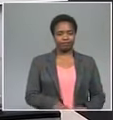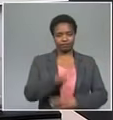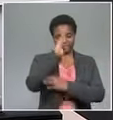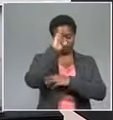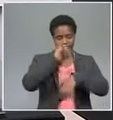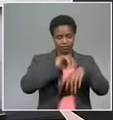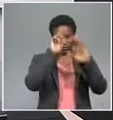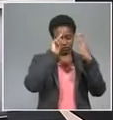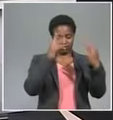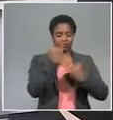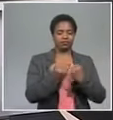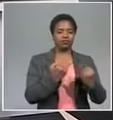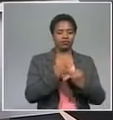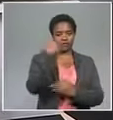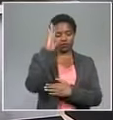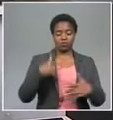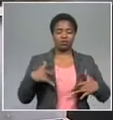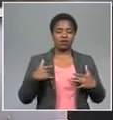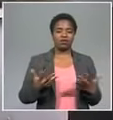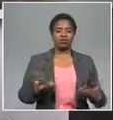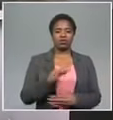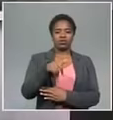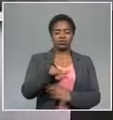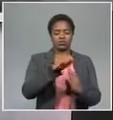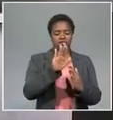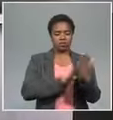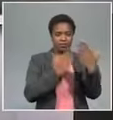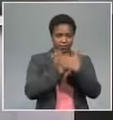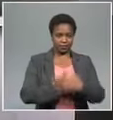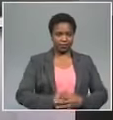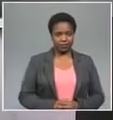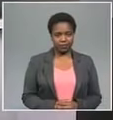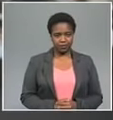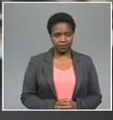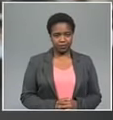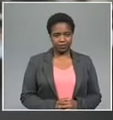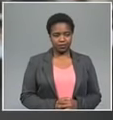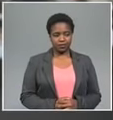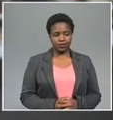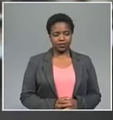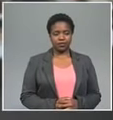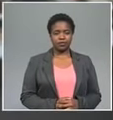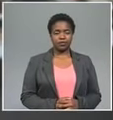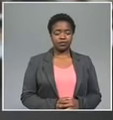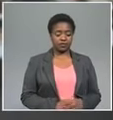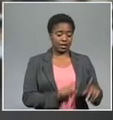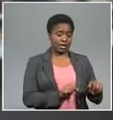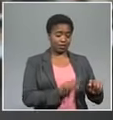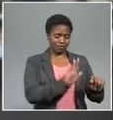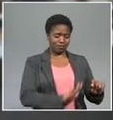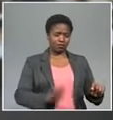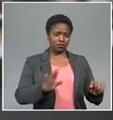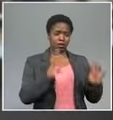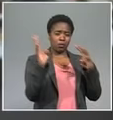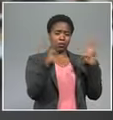evening, it's 8 o'clock. I'm Sally Burdett, live from Johannesburg. Your top stories this evening. The wind and rain have picked up,